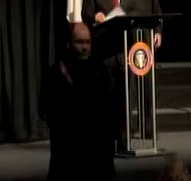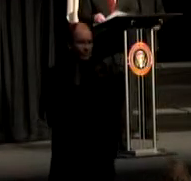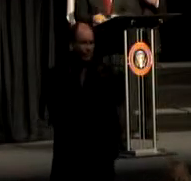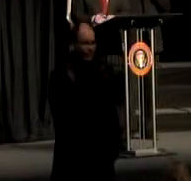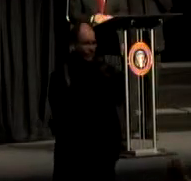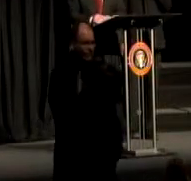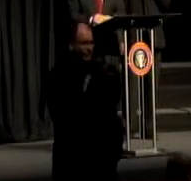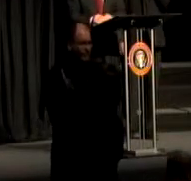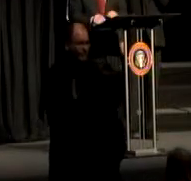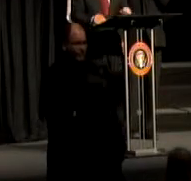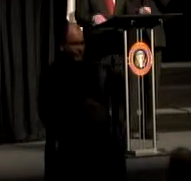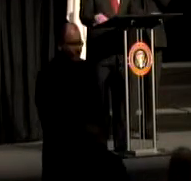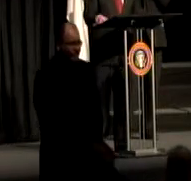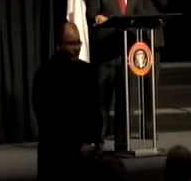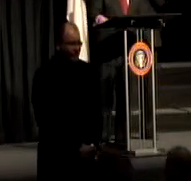the third thing